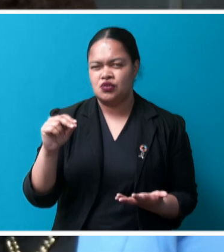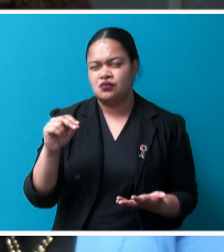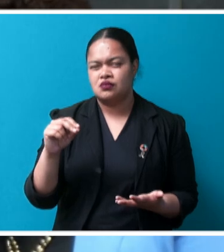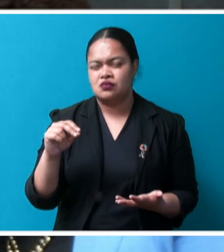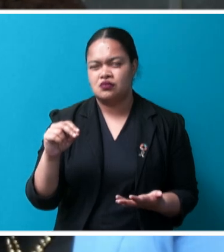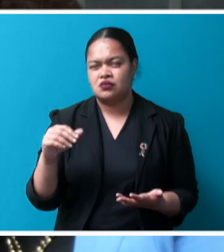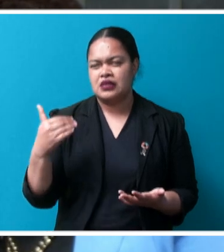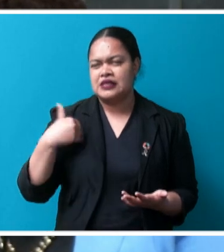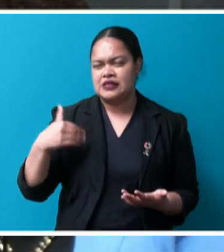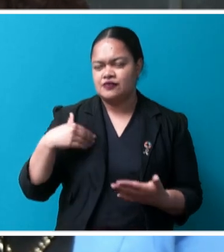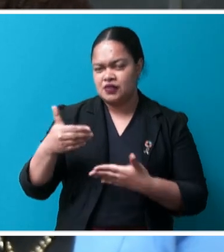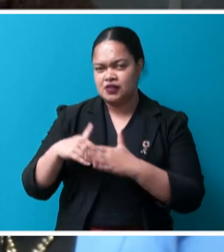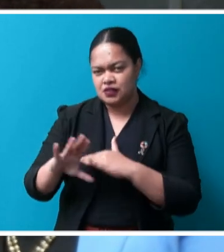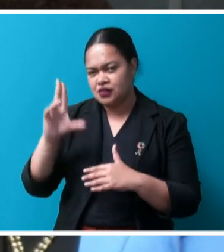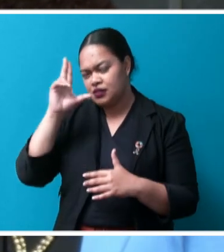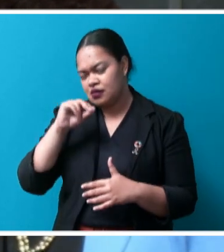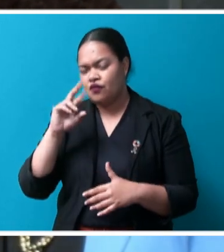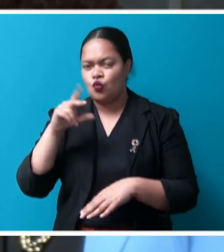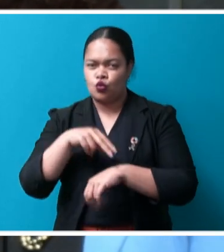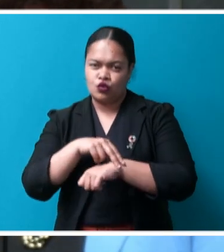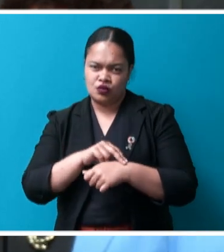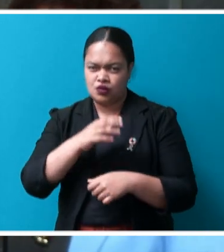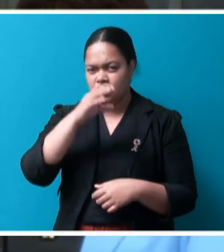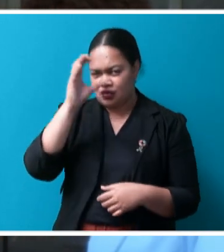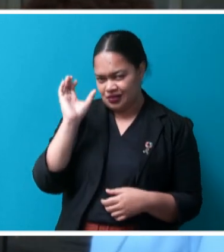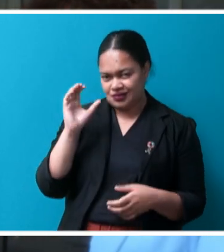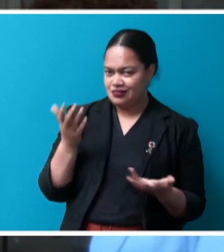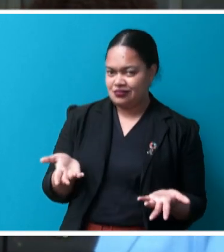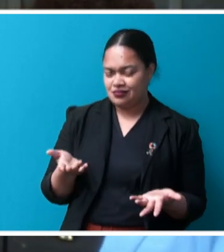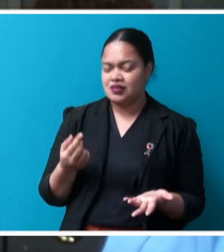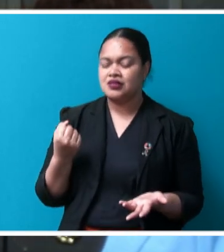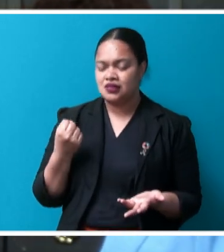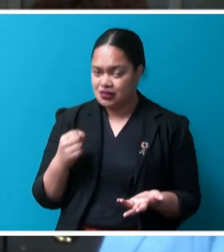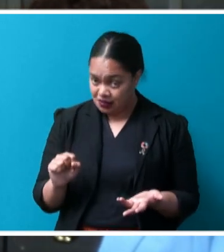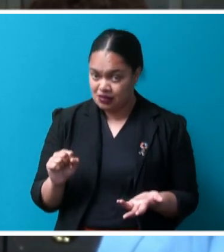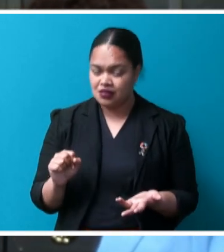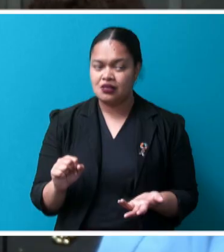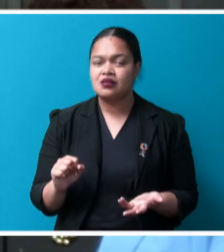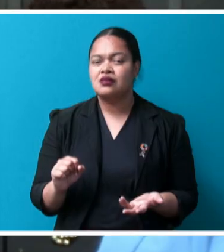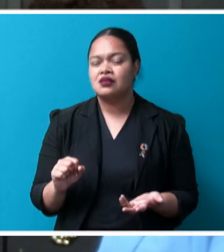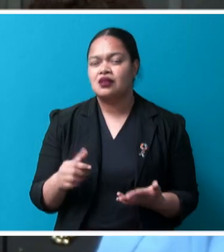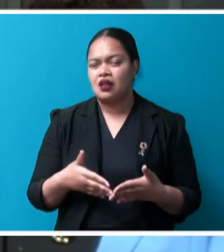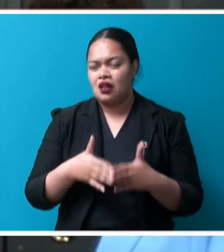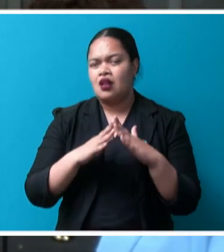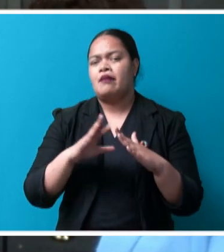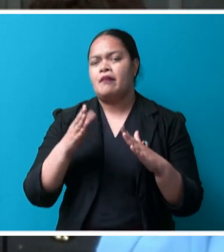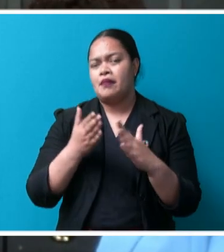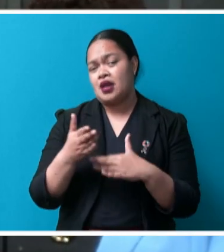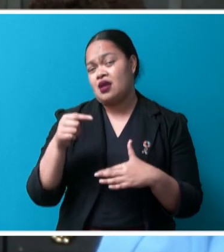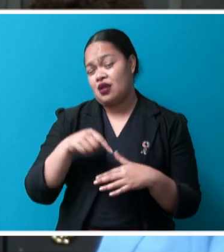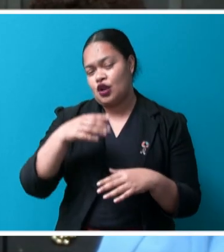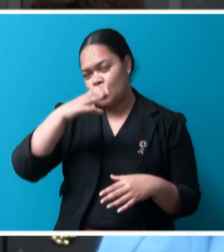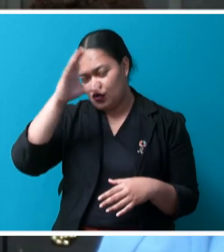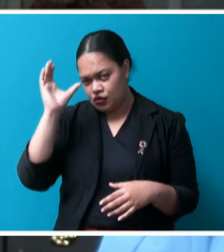living quarters for the doctors and the nurses. So it's still operated by the nursing practitioner. But again,